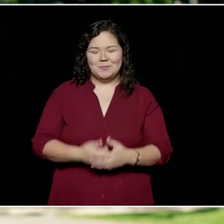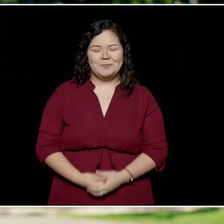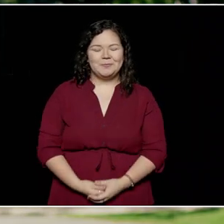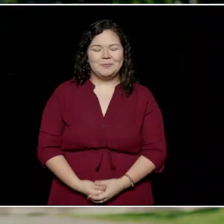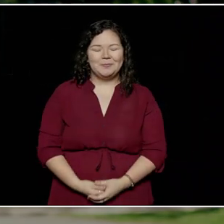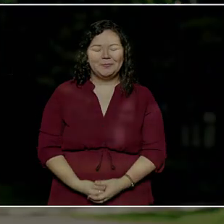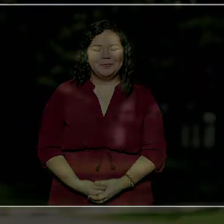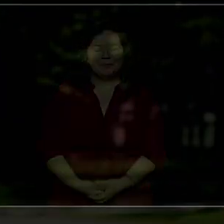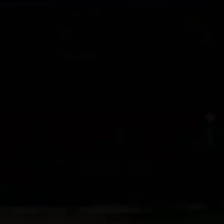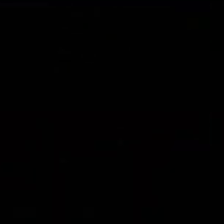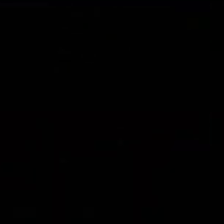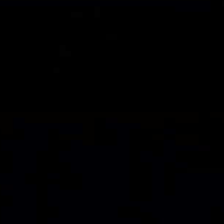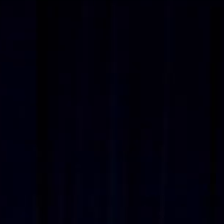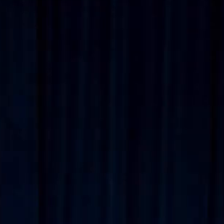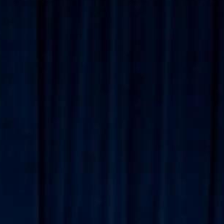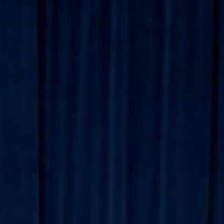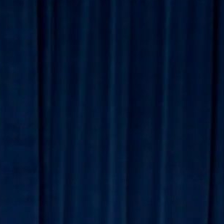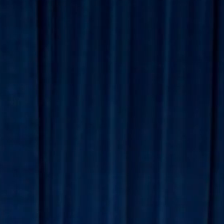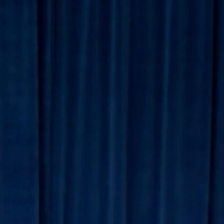Haichka.